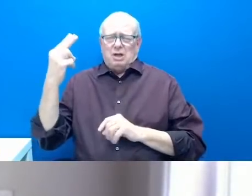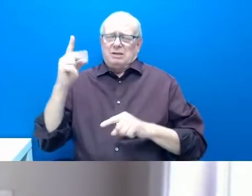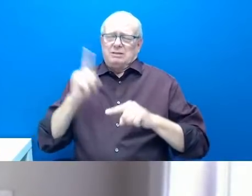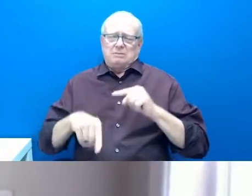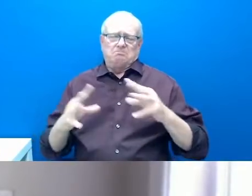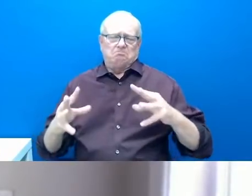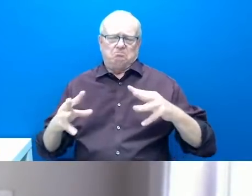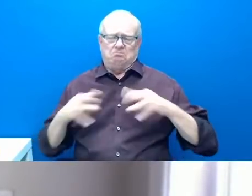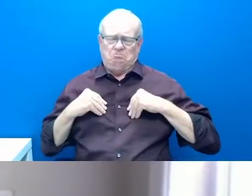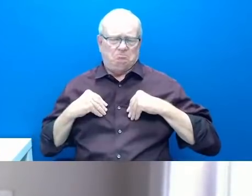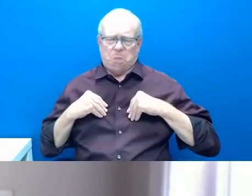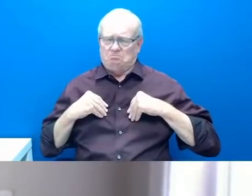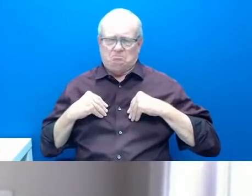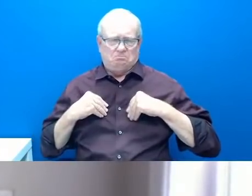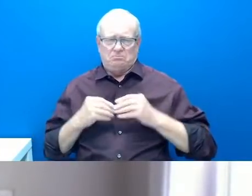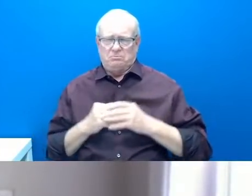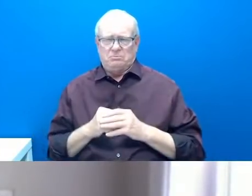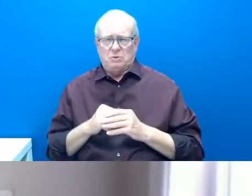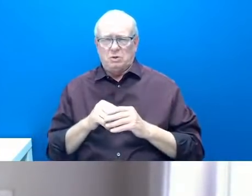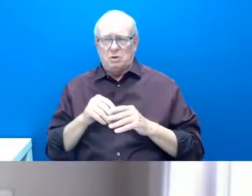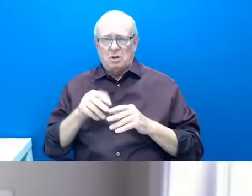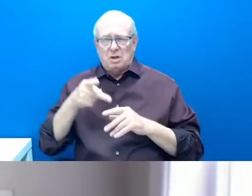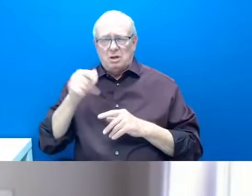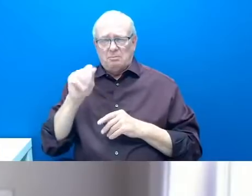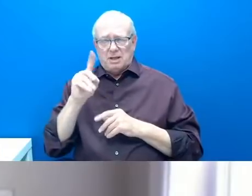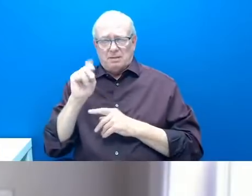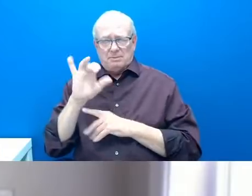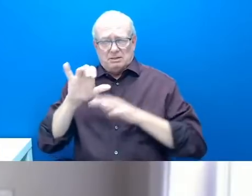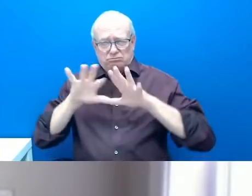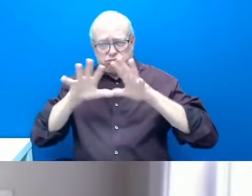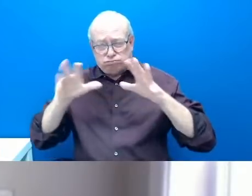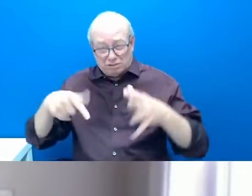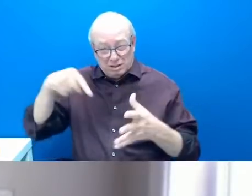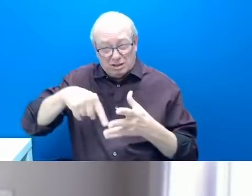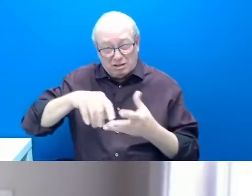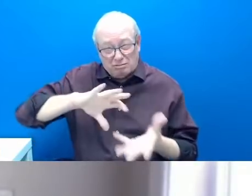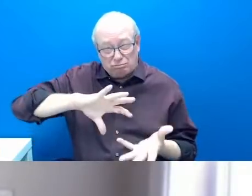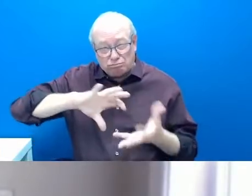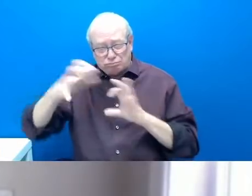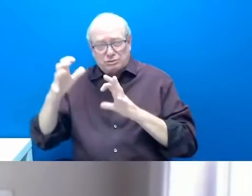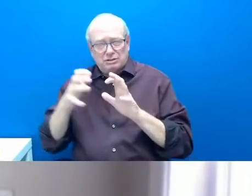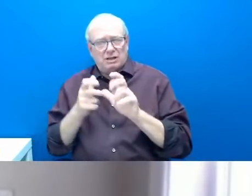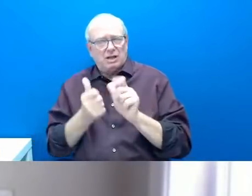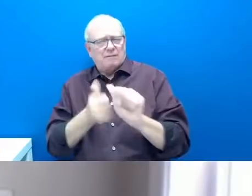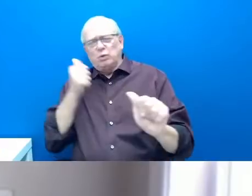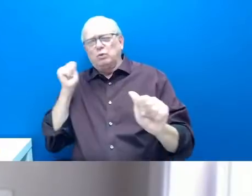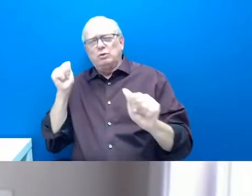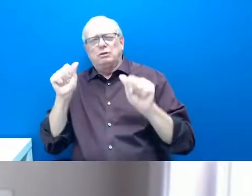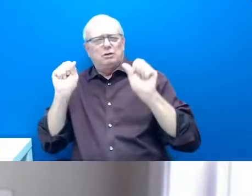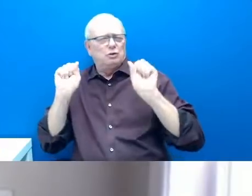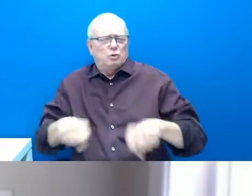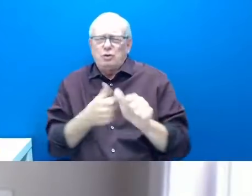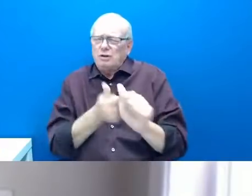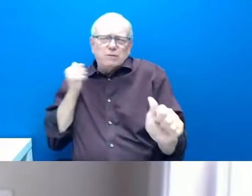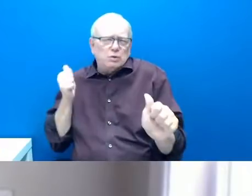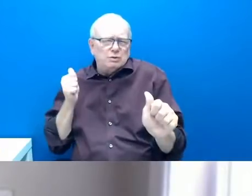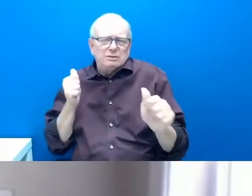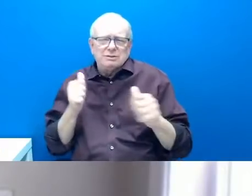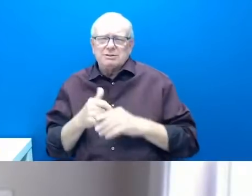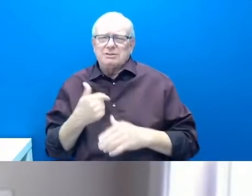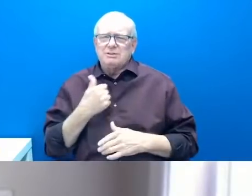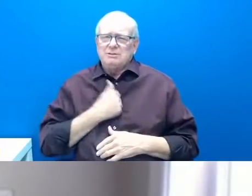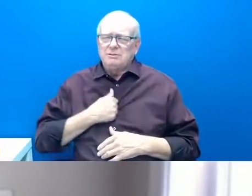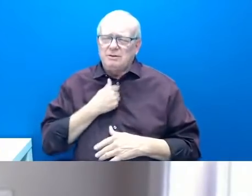in the pandemic, given that this was all avoidable. So my condolences to their